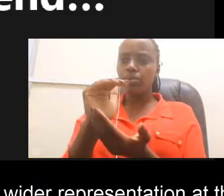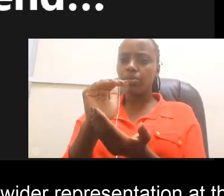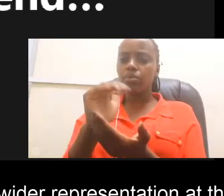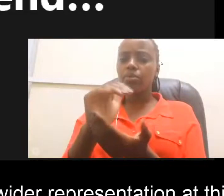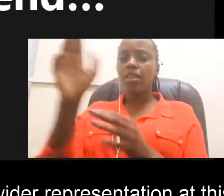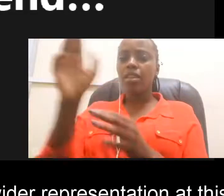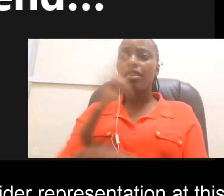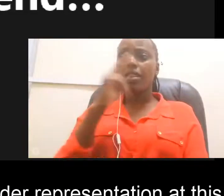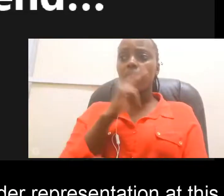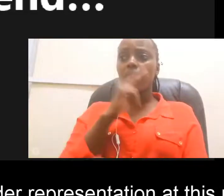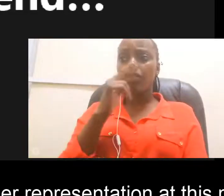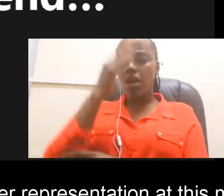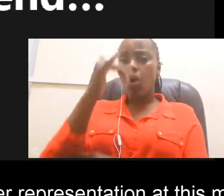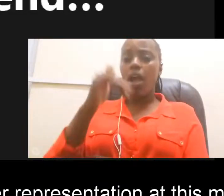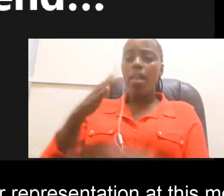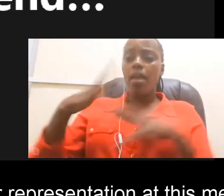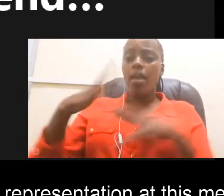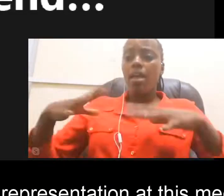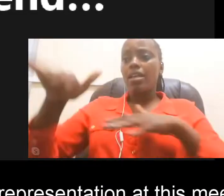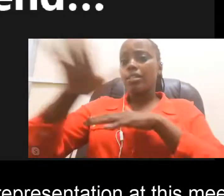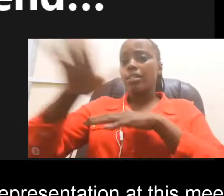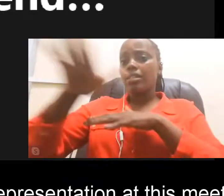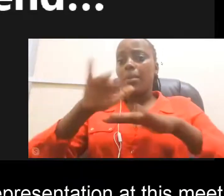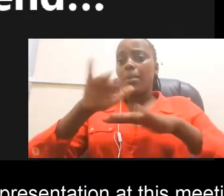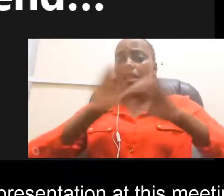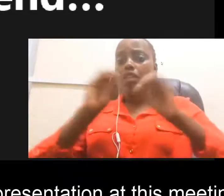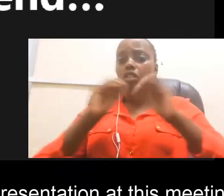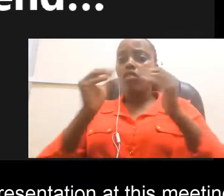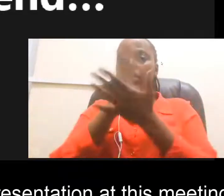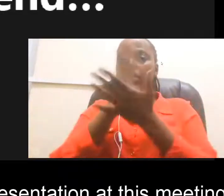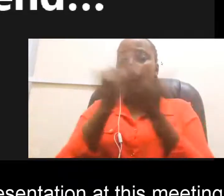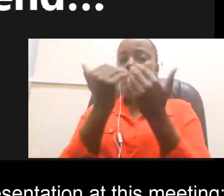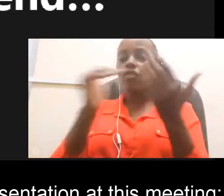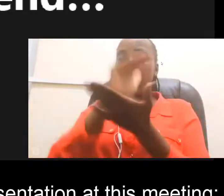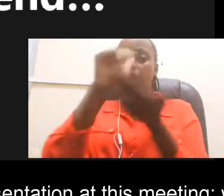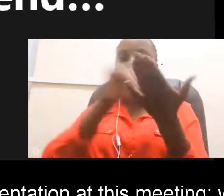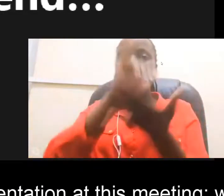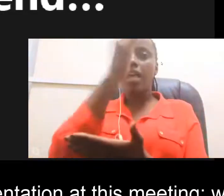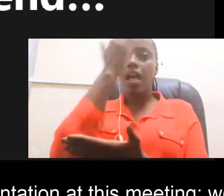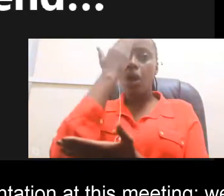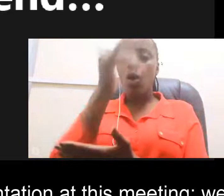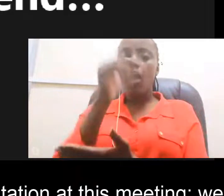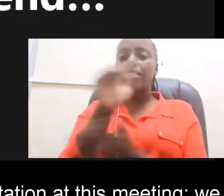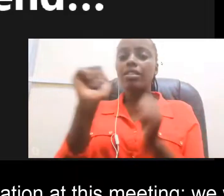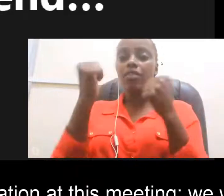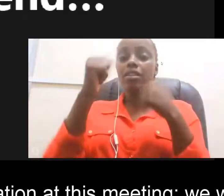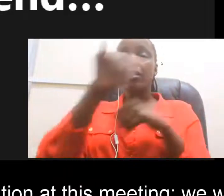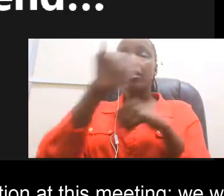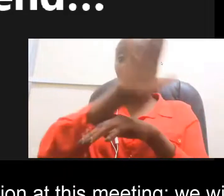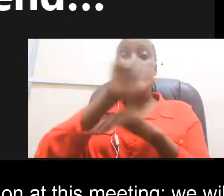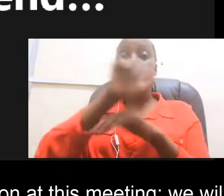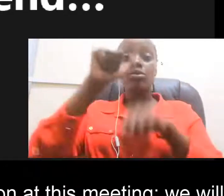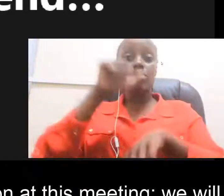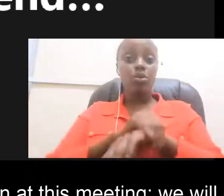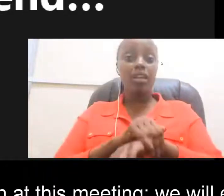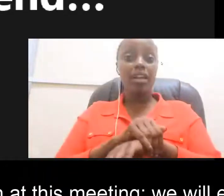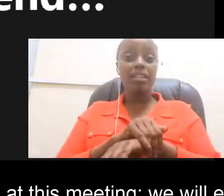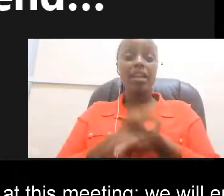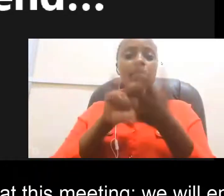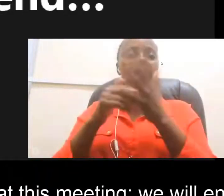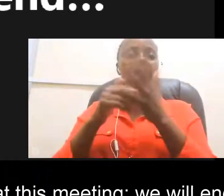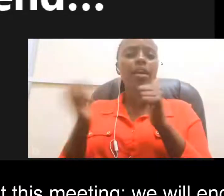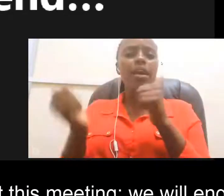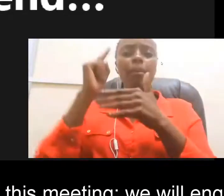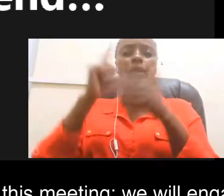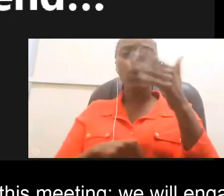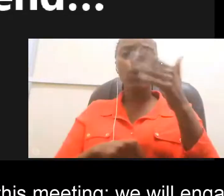spacing issue. But some of those children were in those centers because that was the safest place they could get. So what happens to them when they're sent